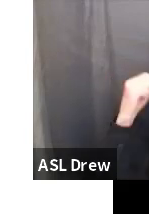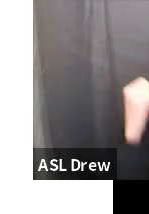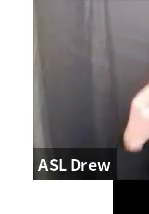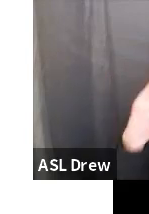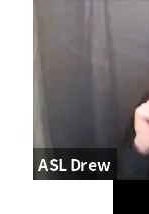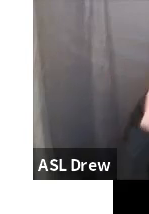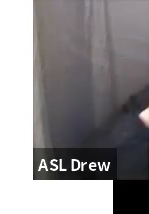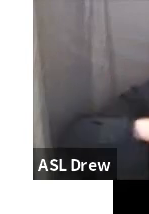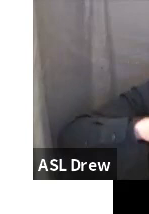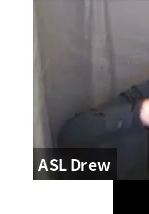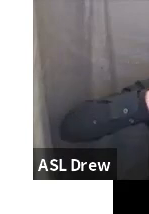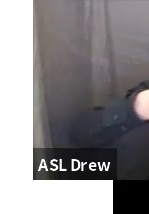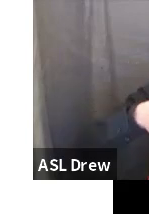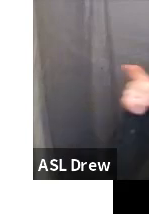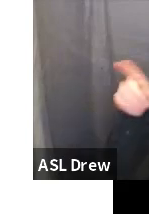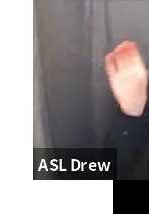Chicago.